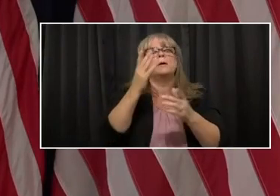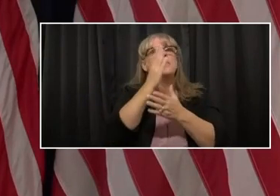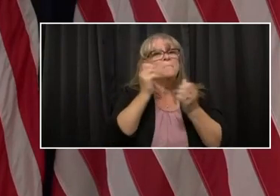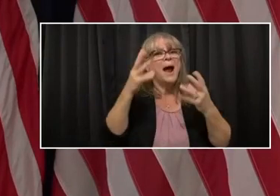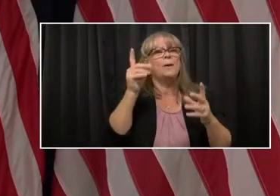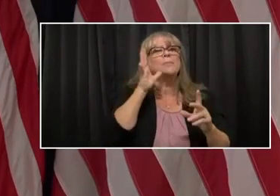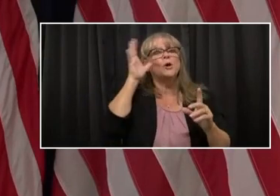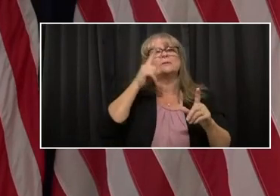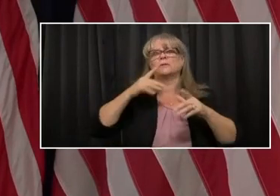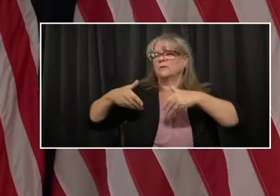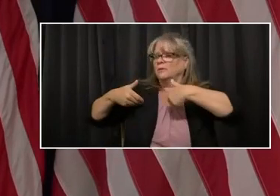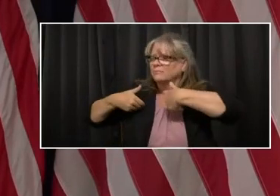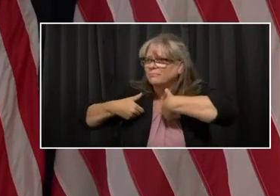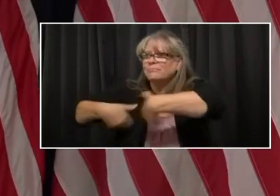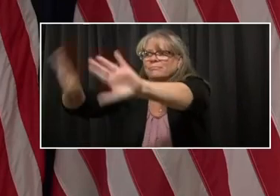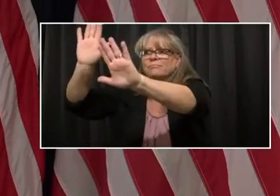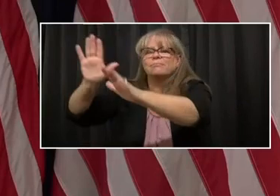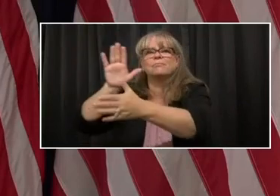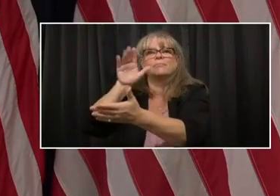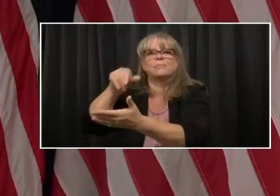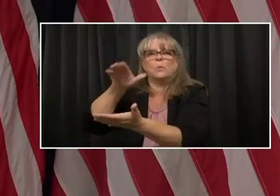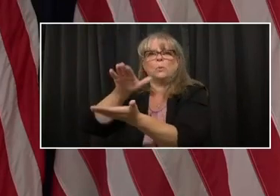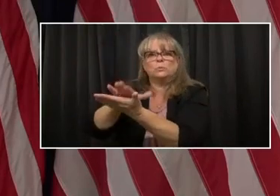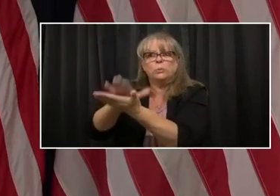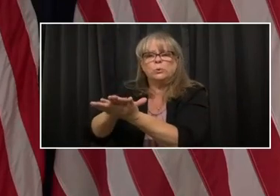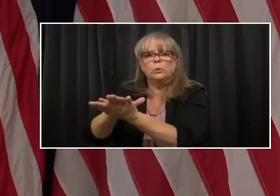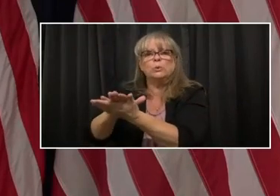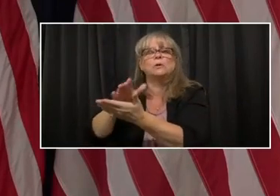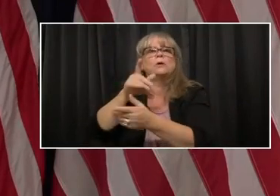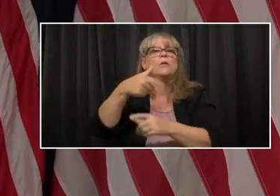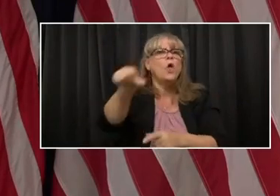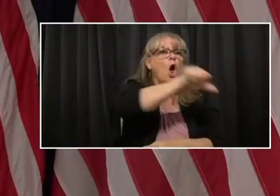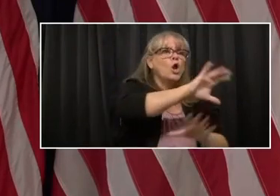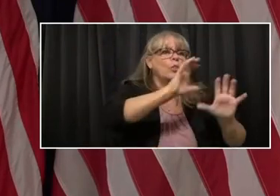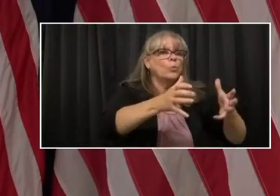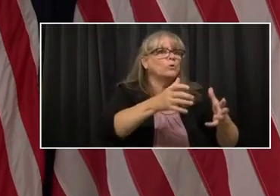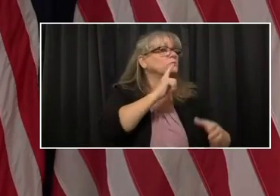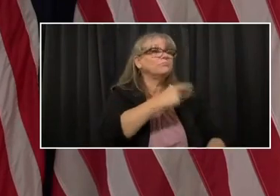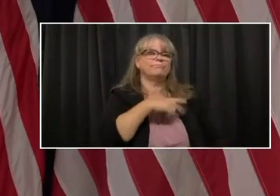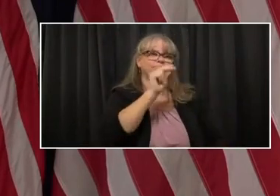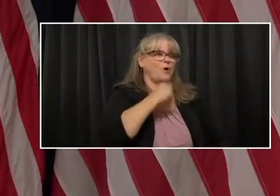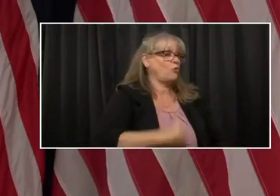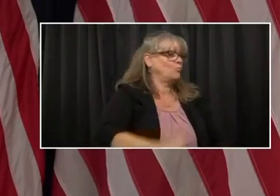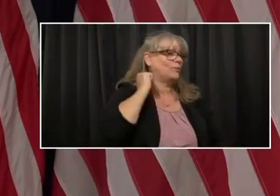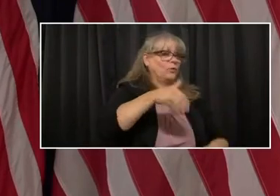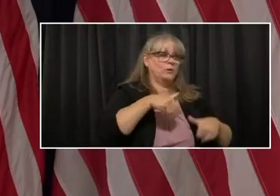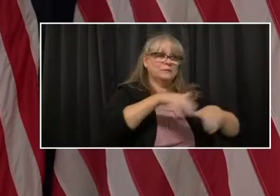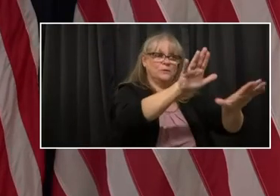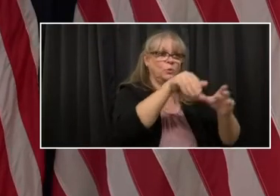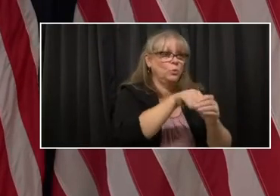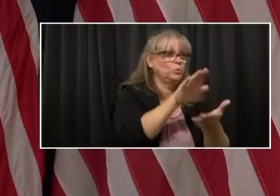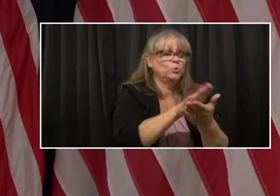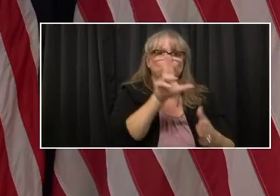Teachers want to make sure they had masks and are protected, and that they were just exposed to one cohort or two cohorts and